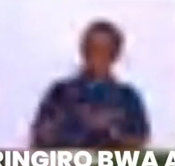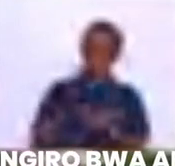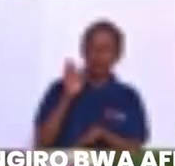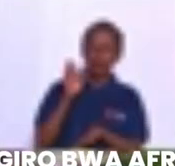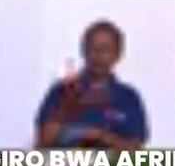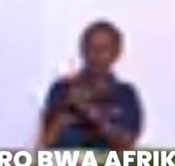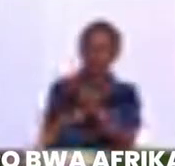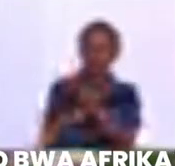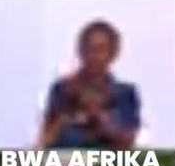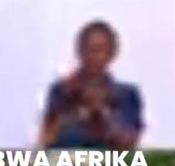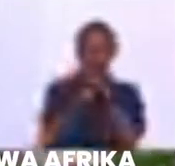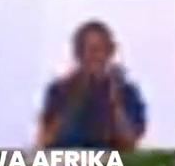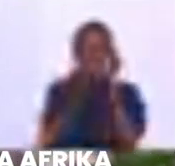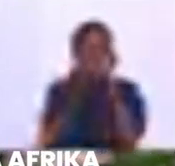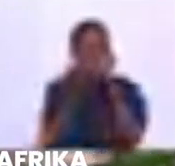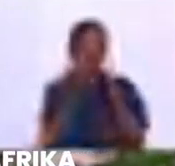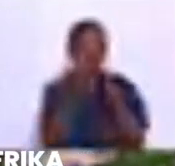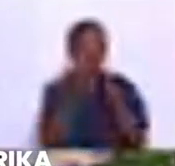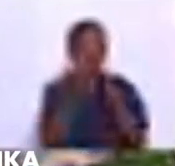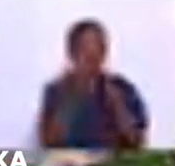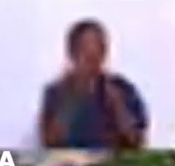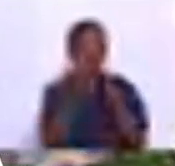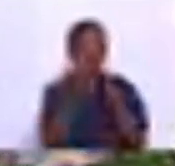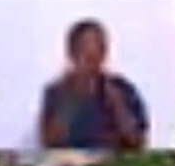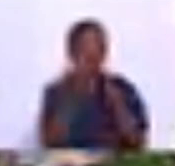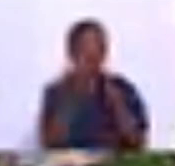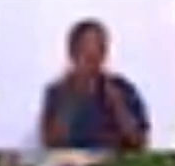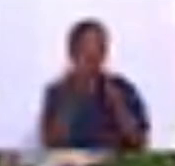loves someone,